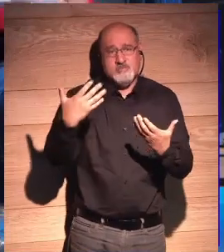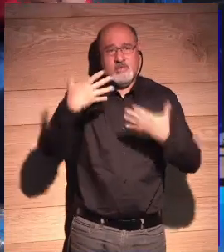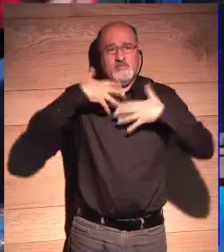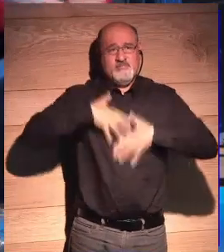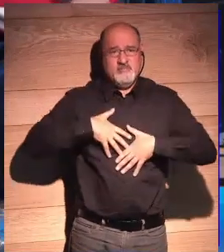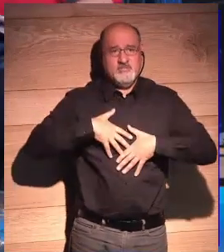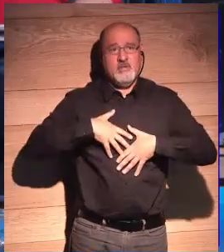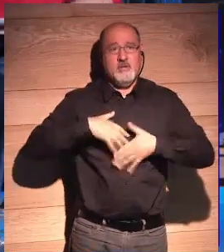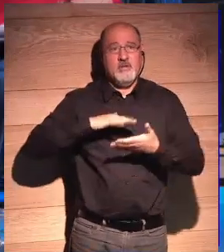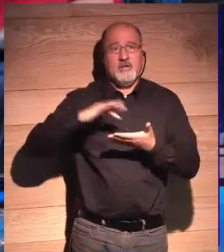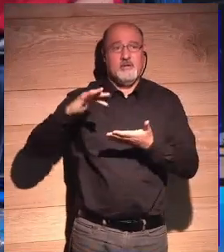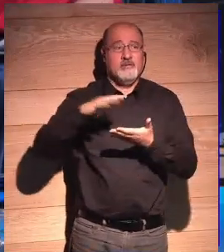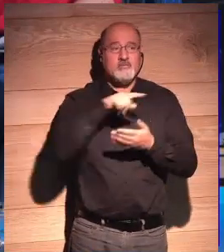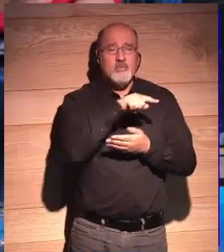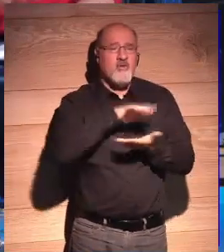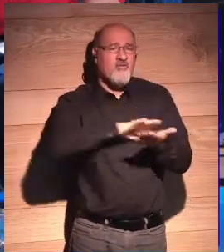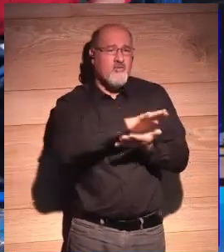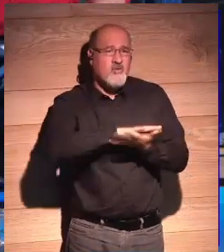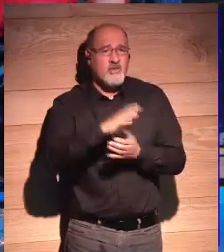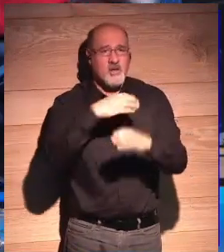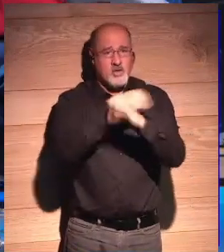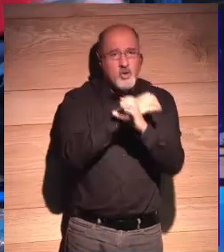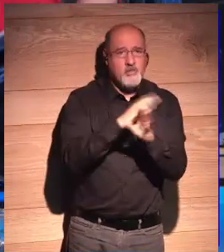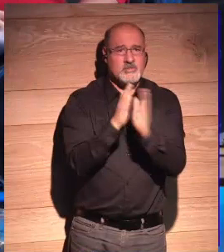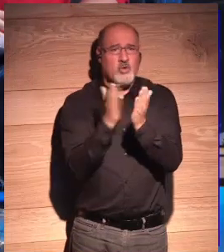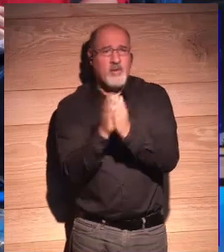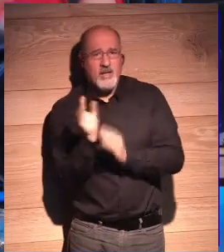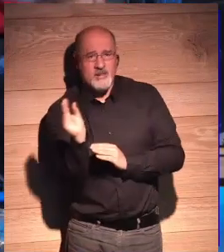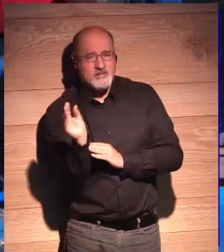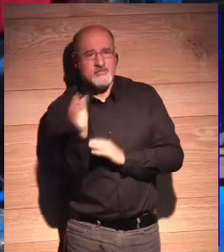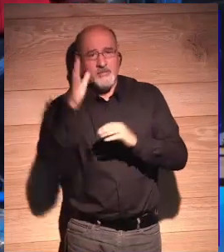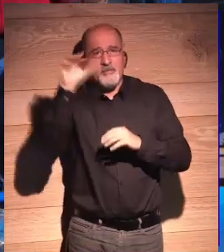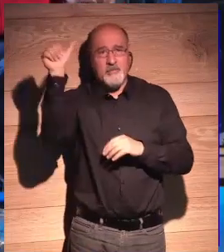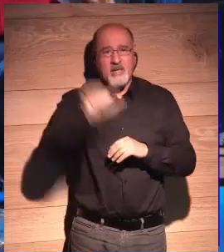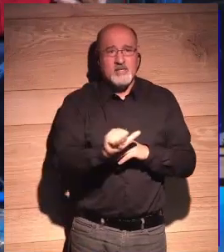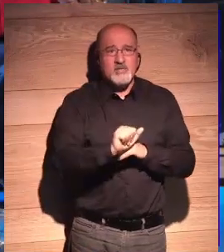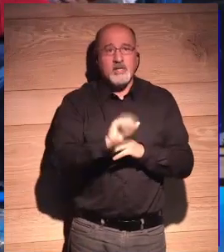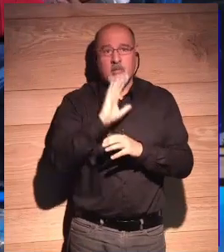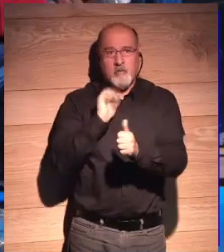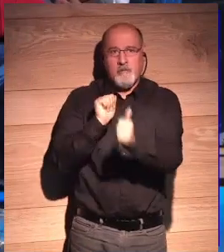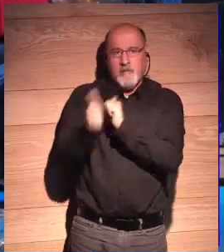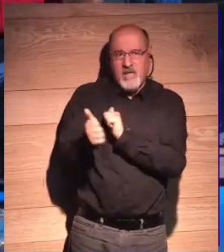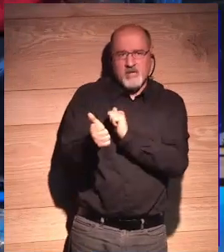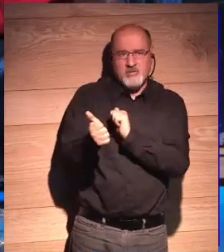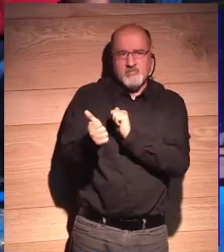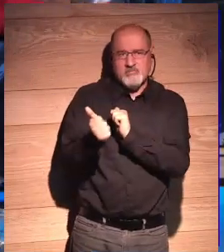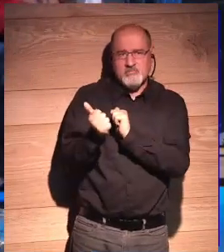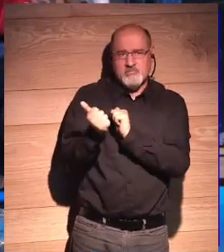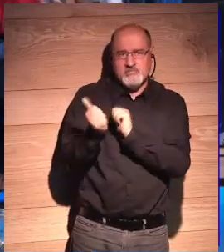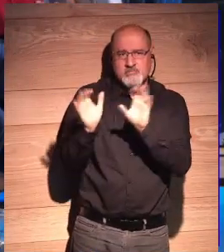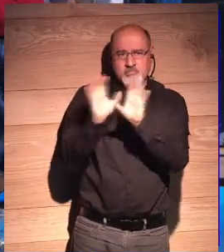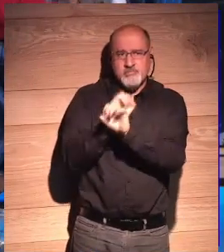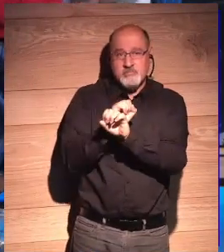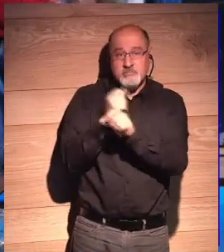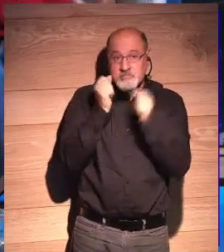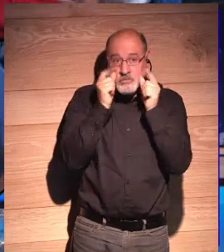earlier. You have said sometimes that you were afraid that with all these influences, you might end